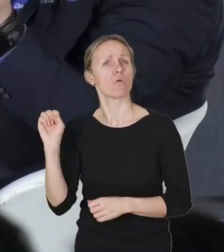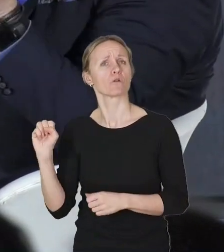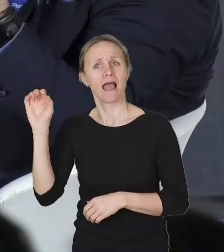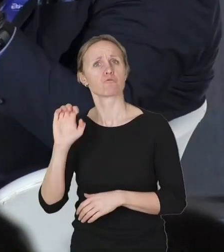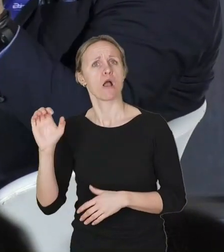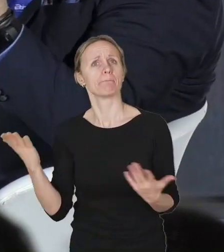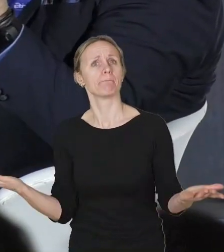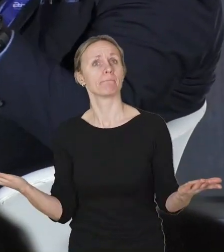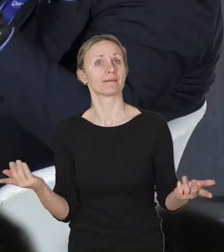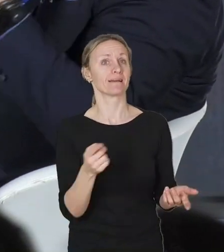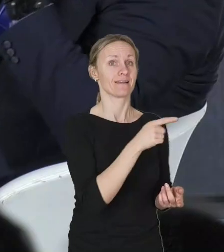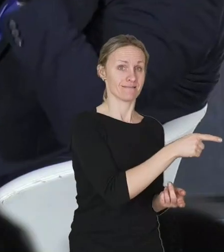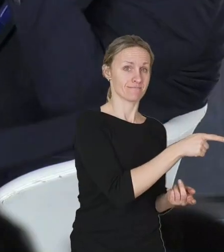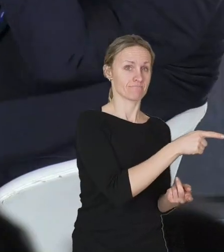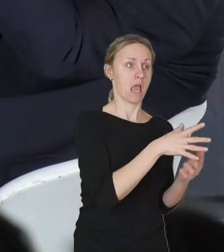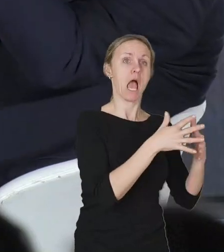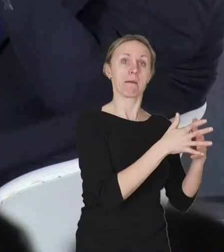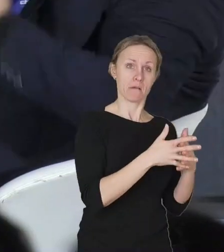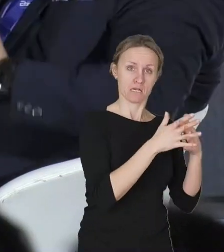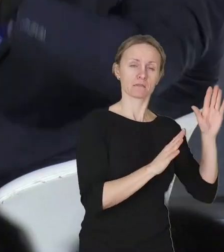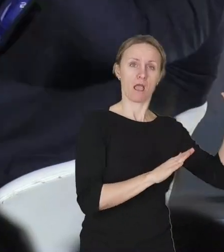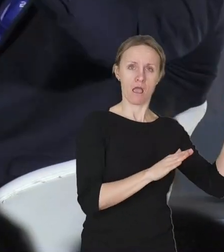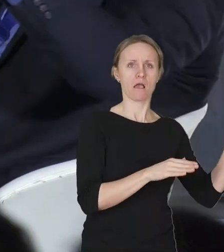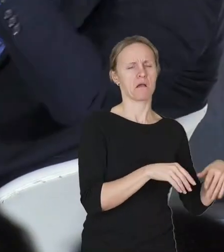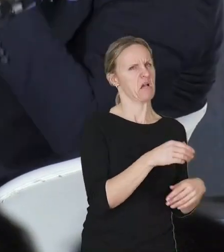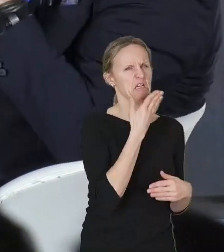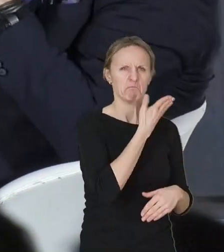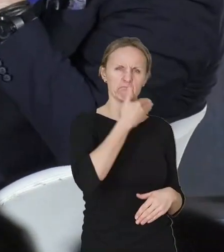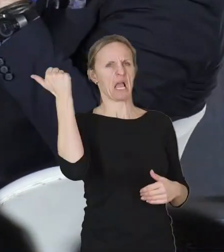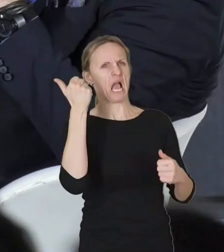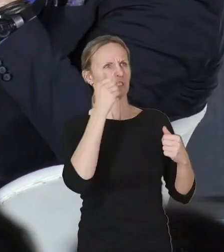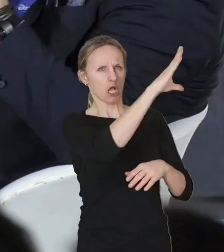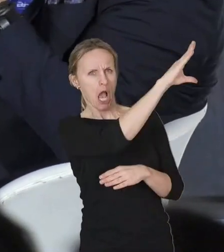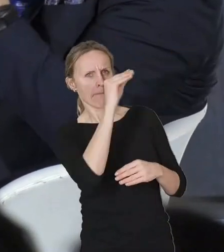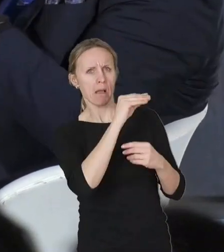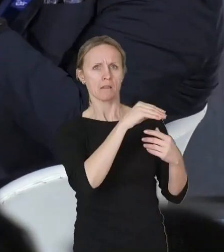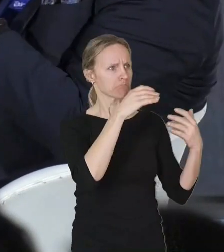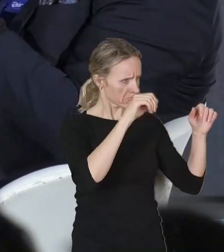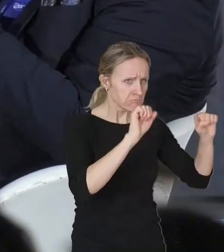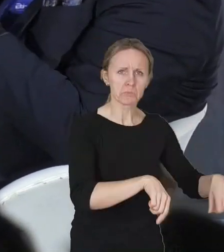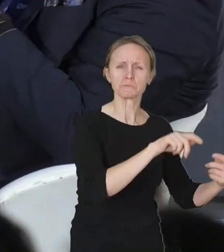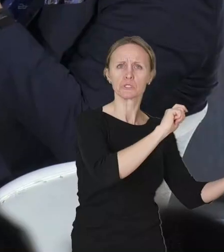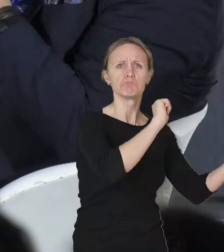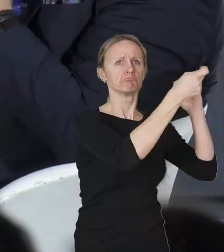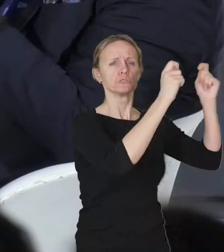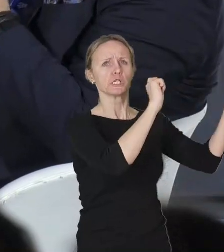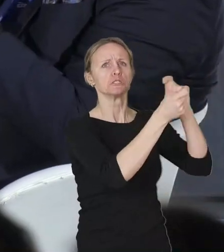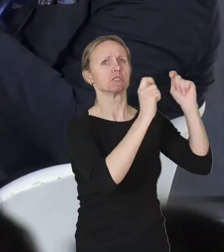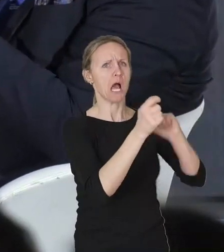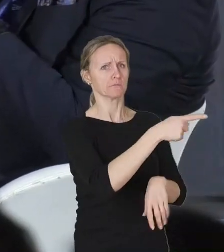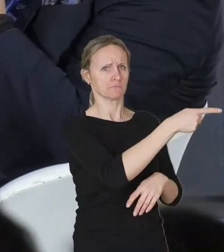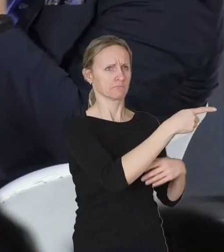is a movement there. Some companies advancing, some are dropping out. In Europe, this